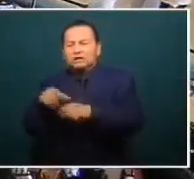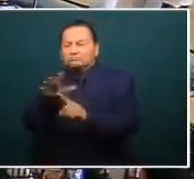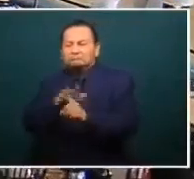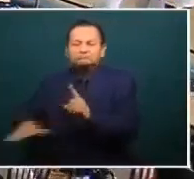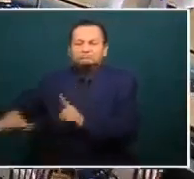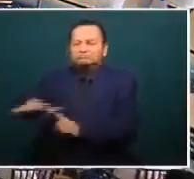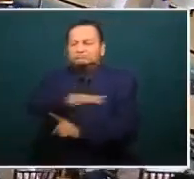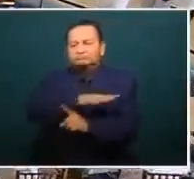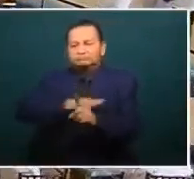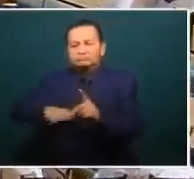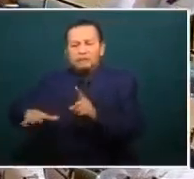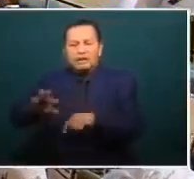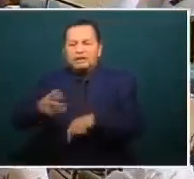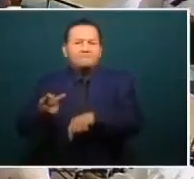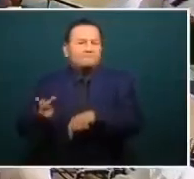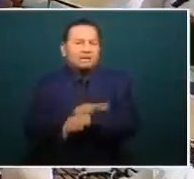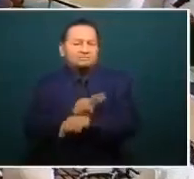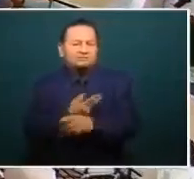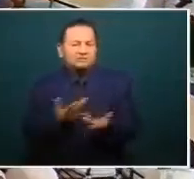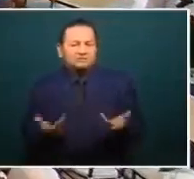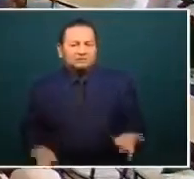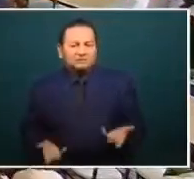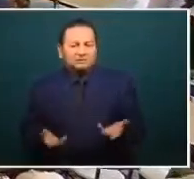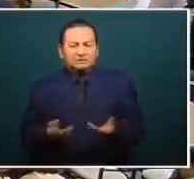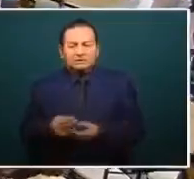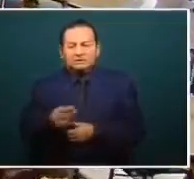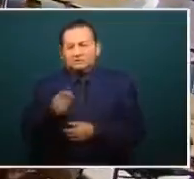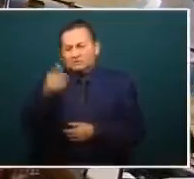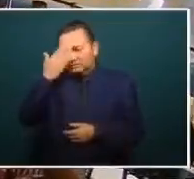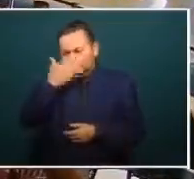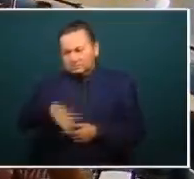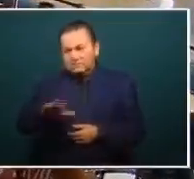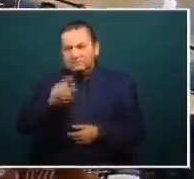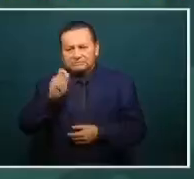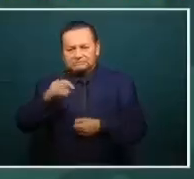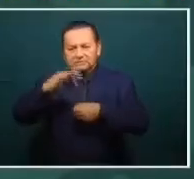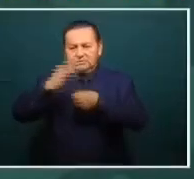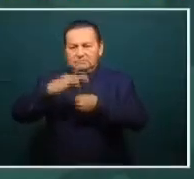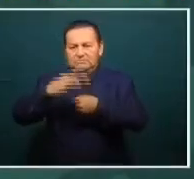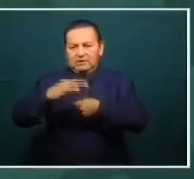that is due to circumstances, special circumstances.